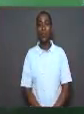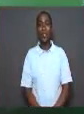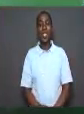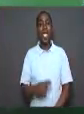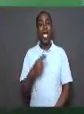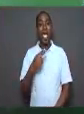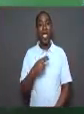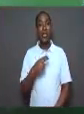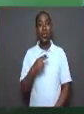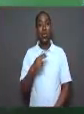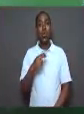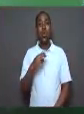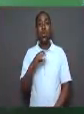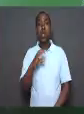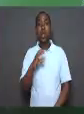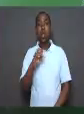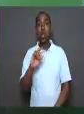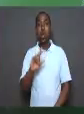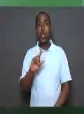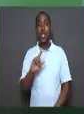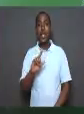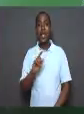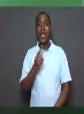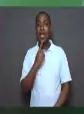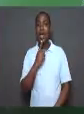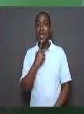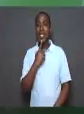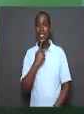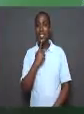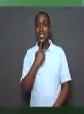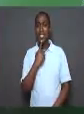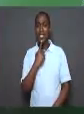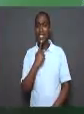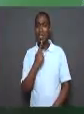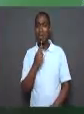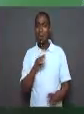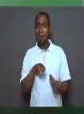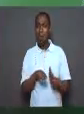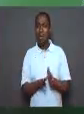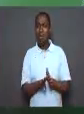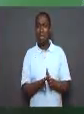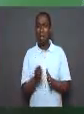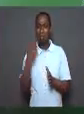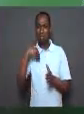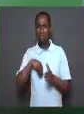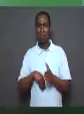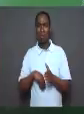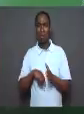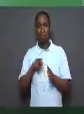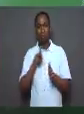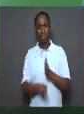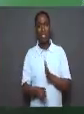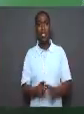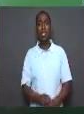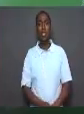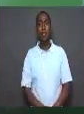Hydrochloric acid is produced to kill any bacteria that are ingested.